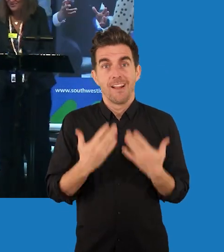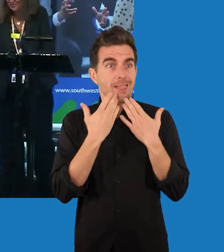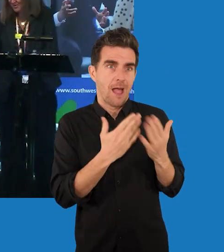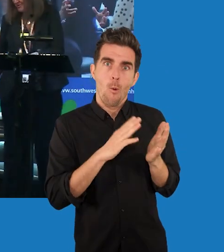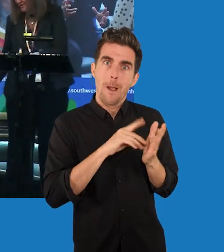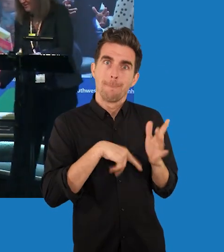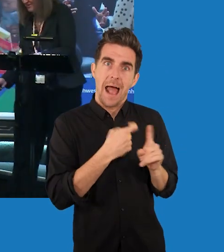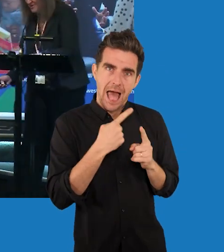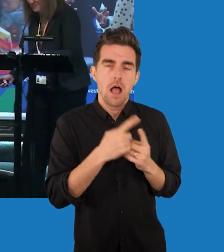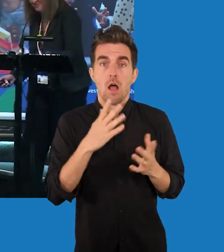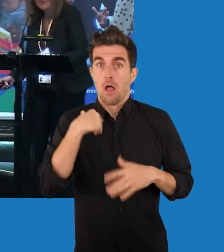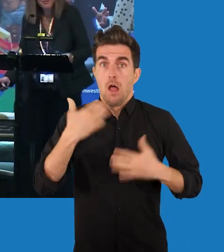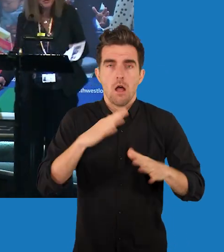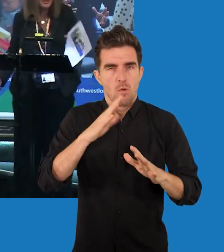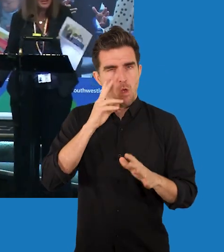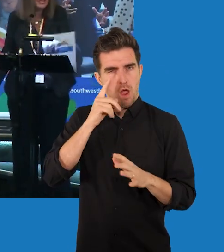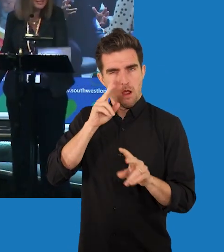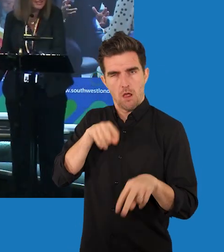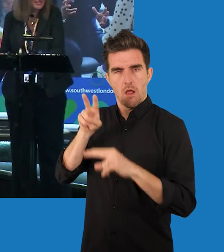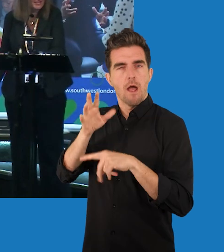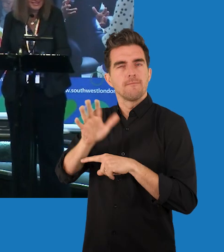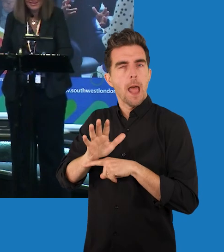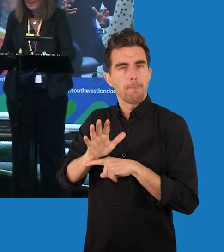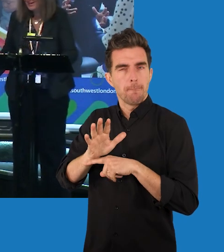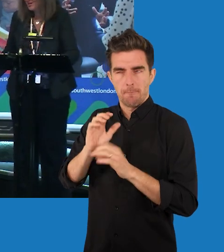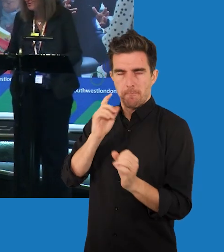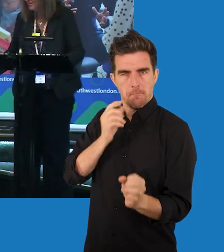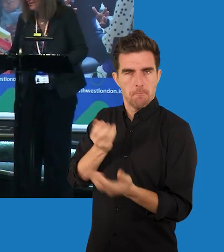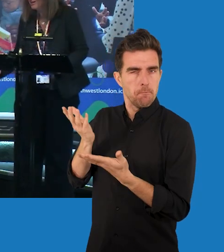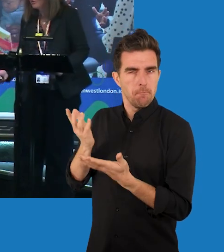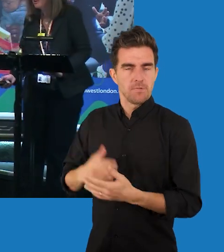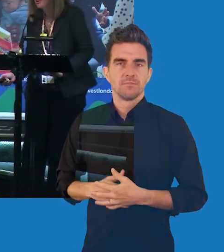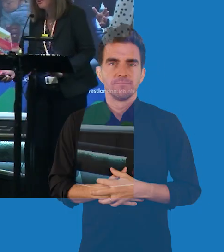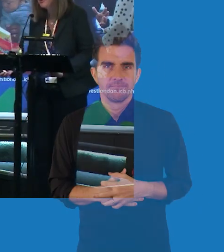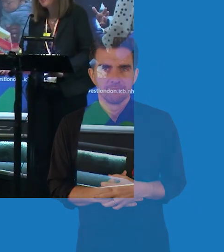Thank you very much, Mike. So, before I actually start, I'm